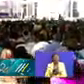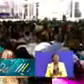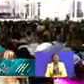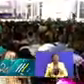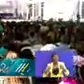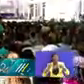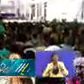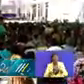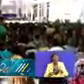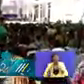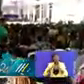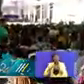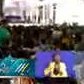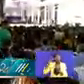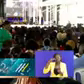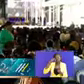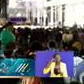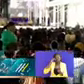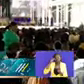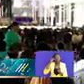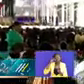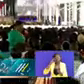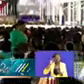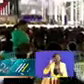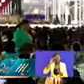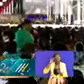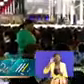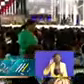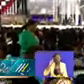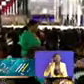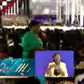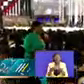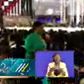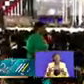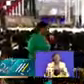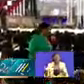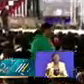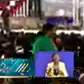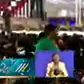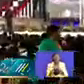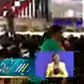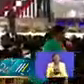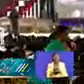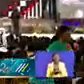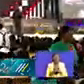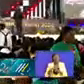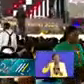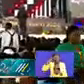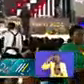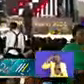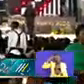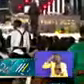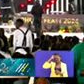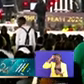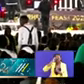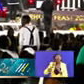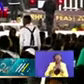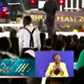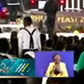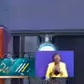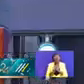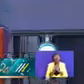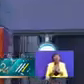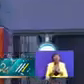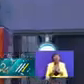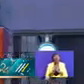throne the pattern of Babylon and that's where we through a lot of patterns in terms of government formation is that the